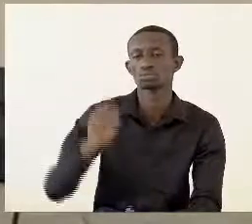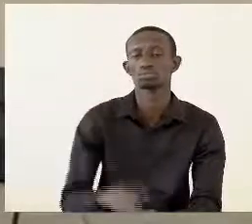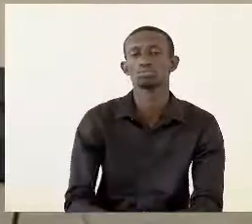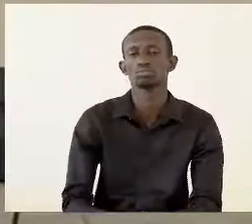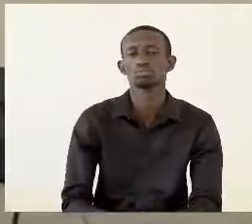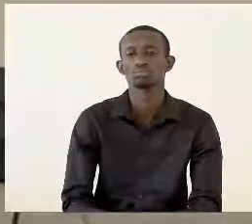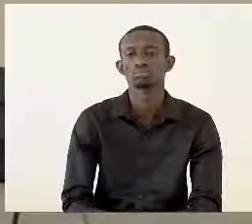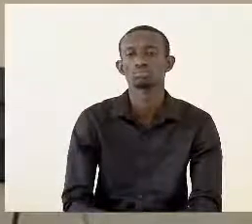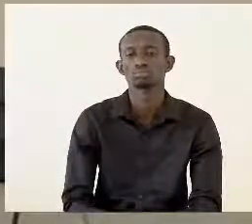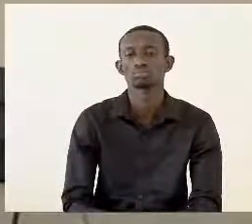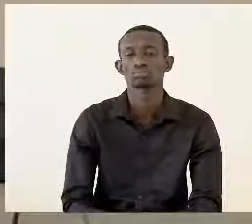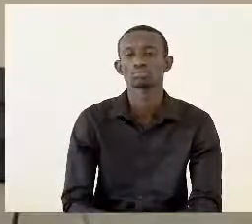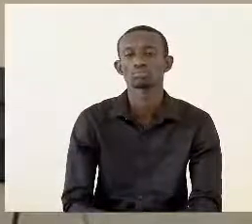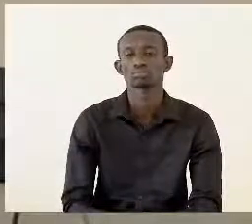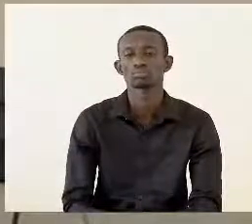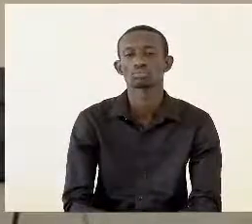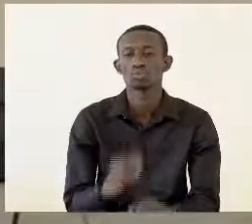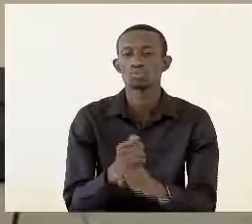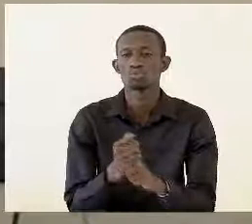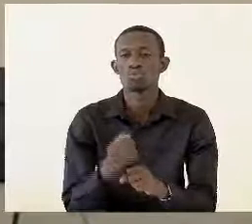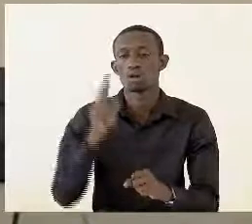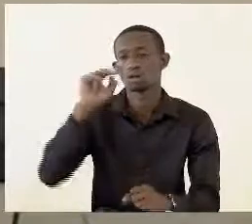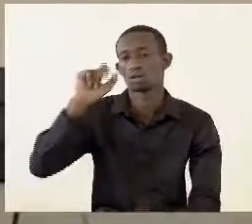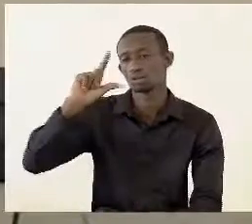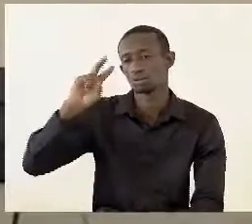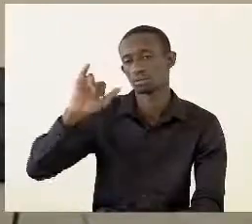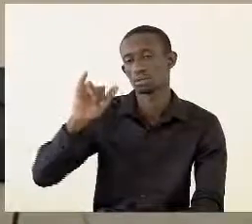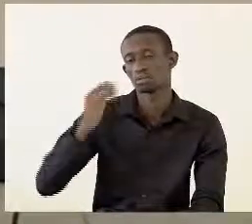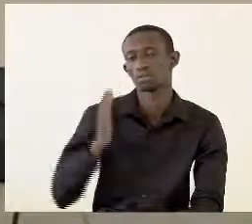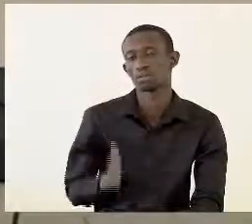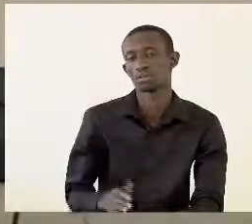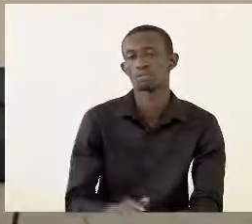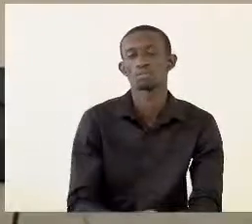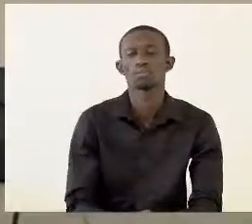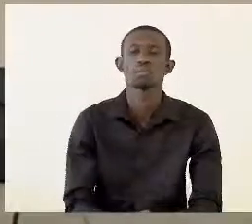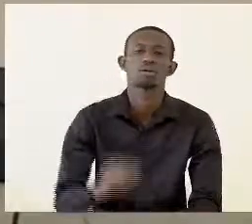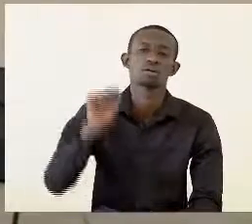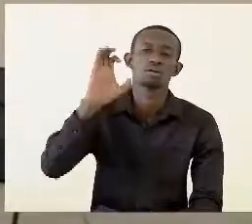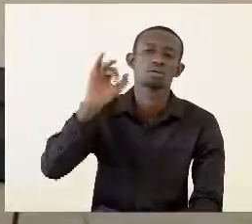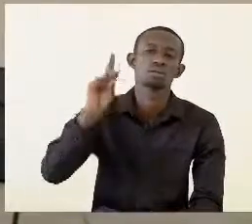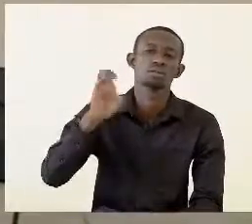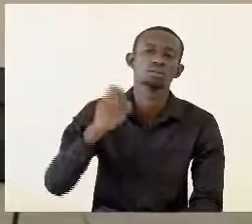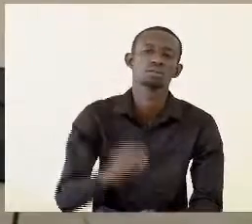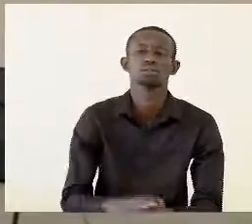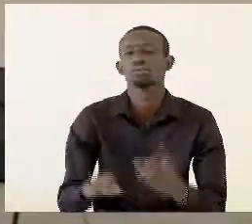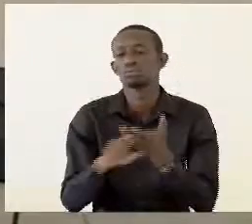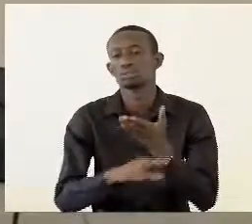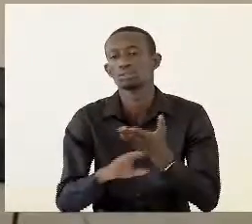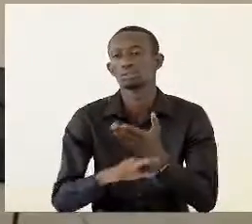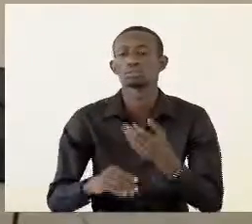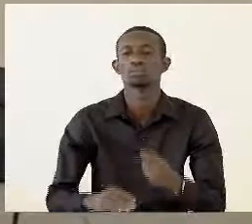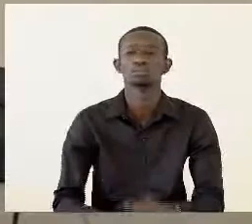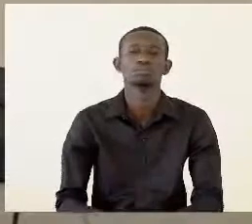to analyze the behavior, the acid-base character of these hydrides.